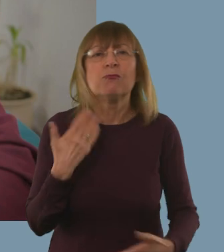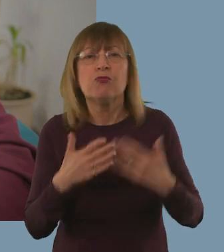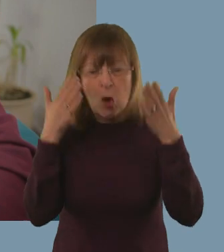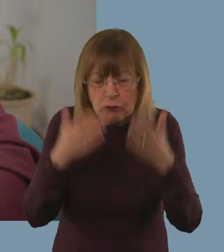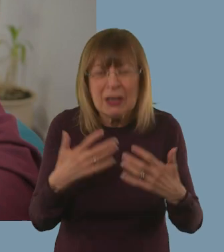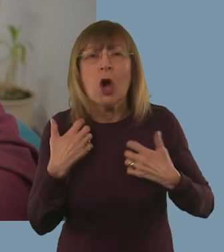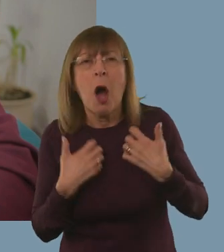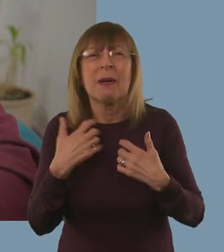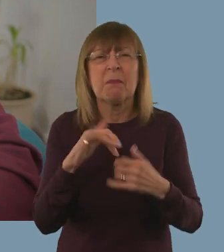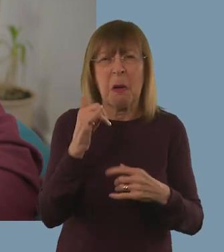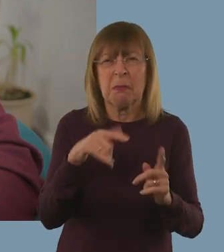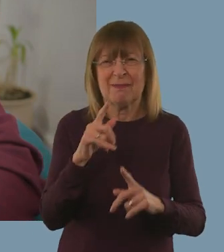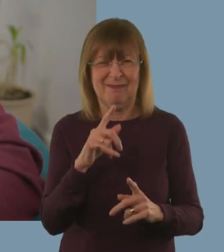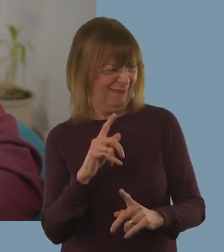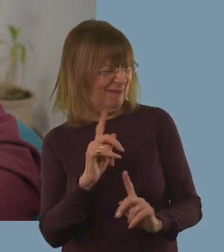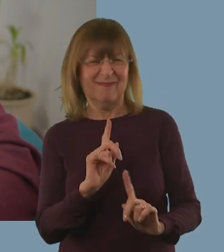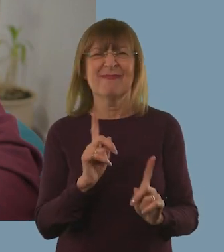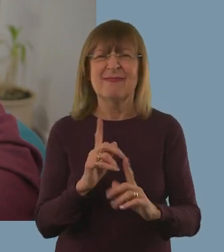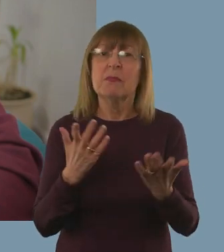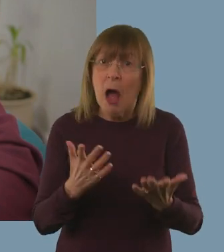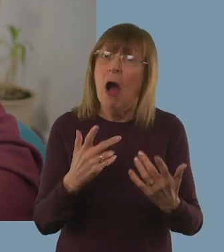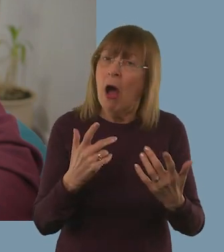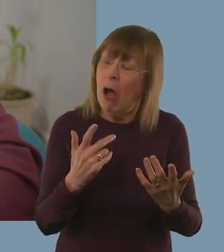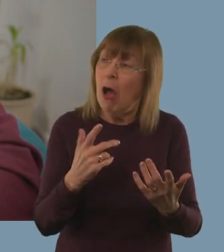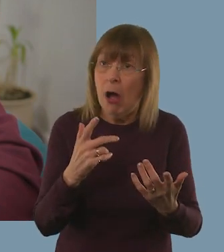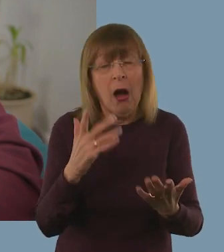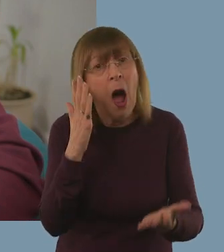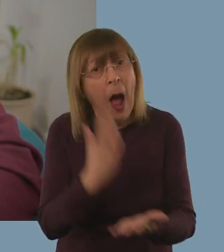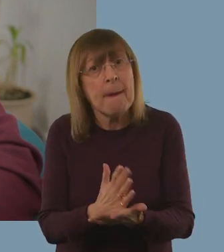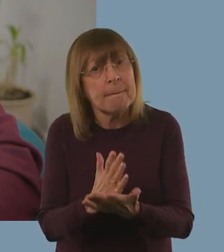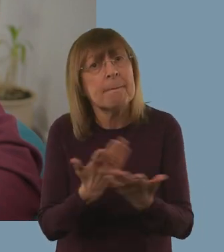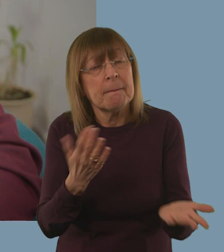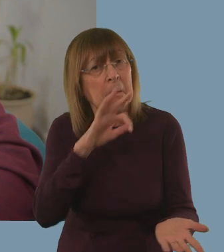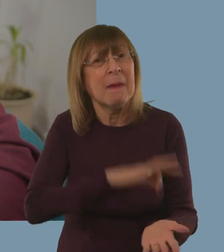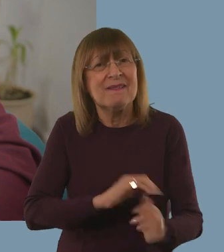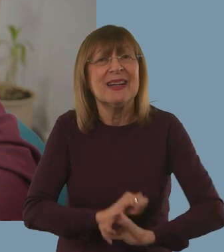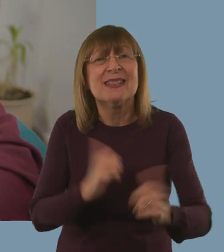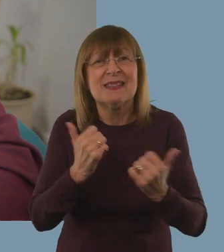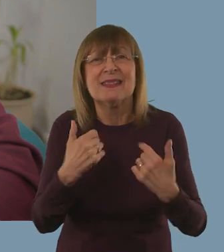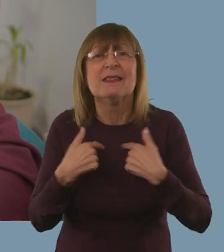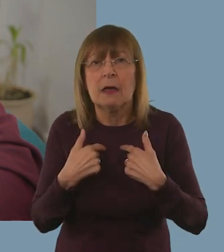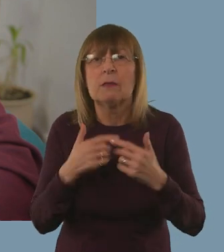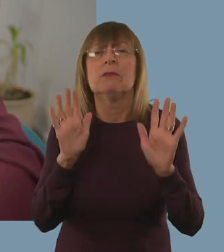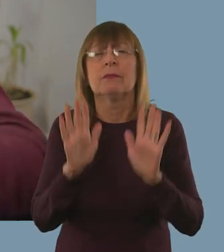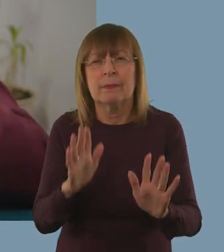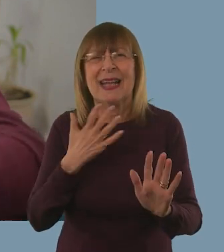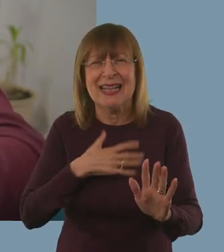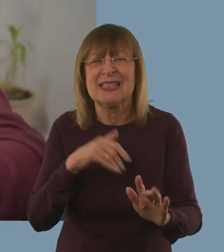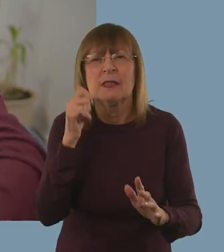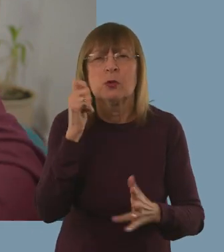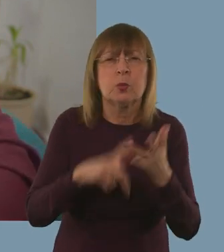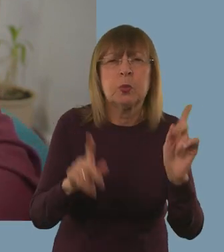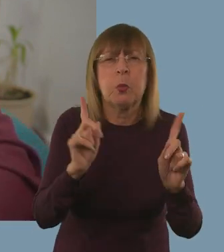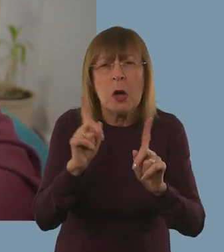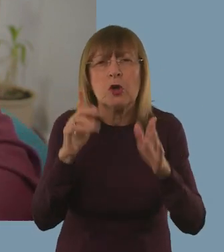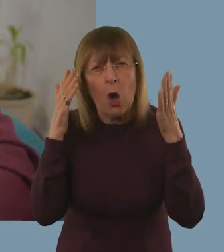hobbies, which sounds a bit, I don't know, clinical, if you like. But my outlook was, right, okay, you